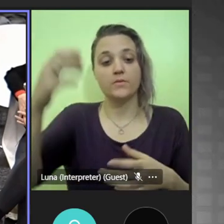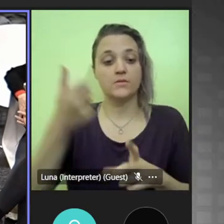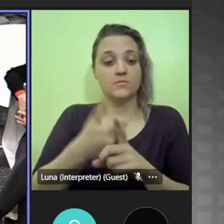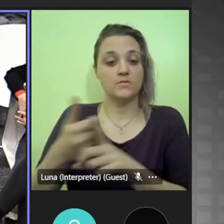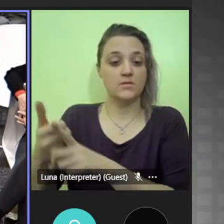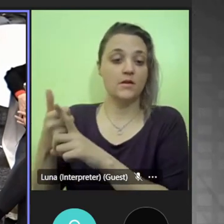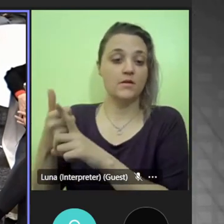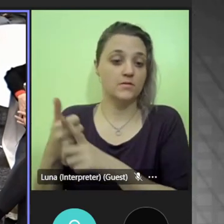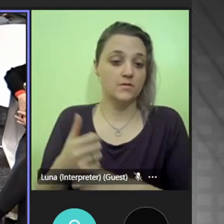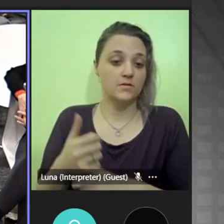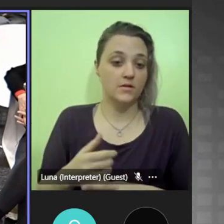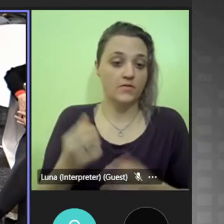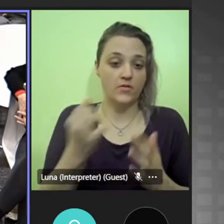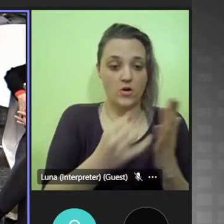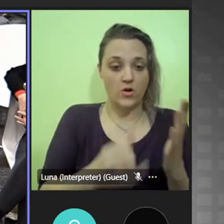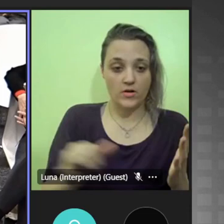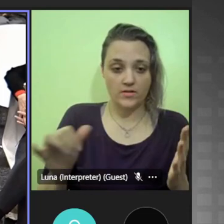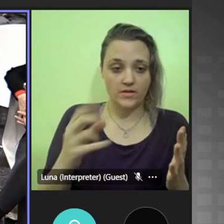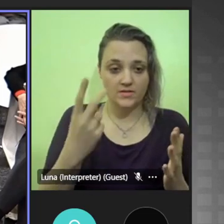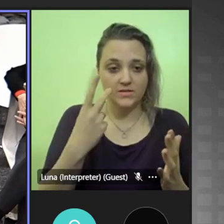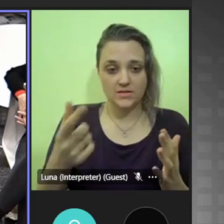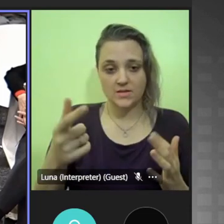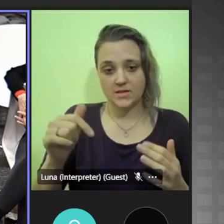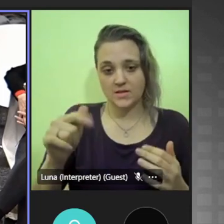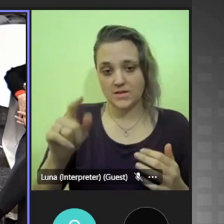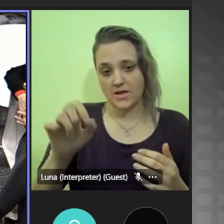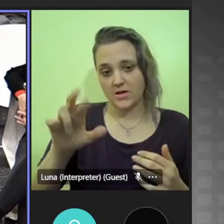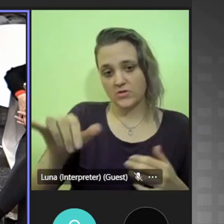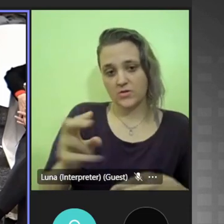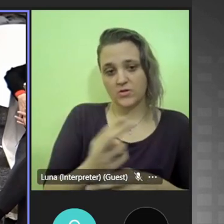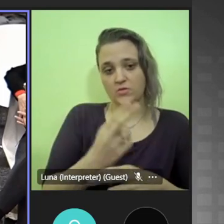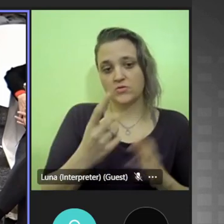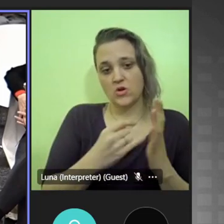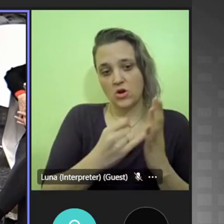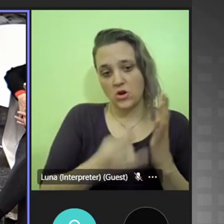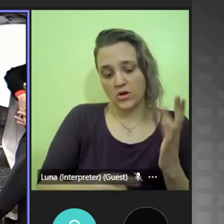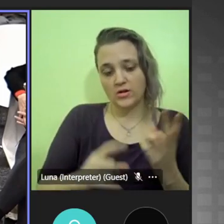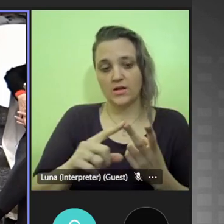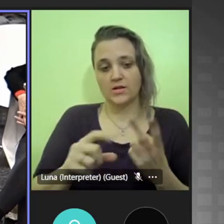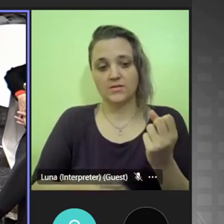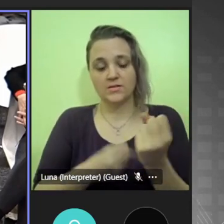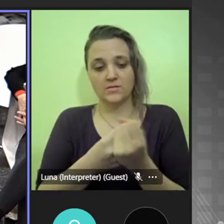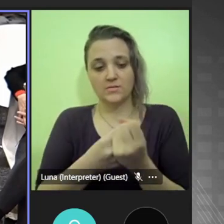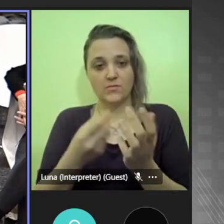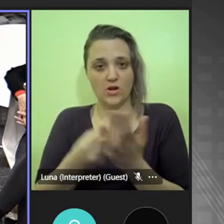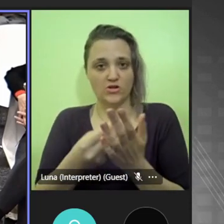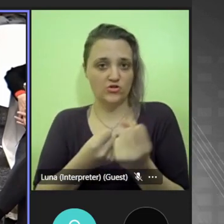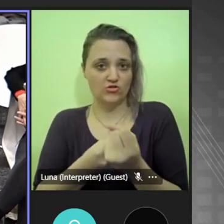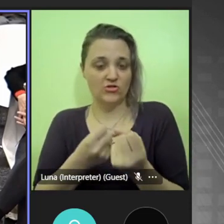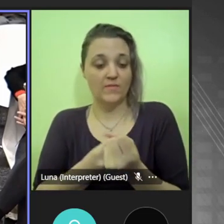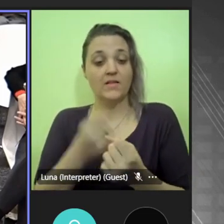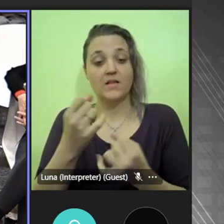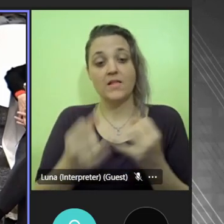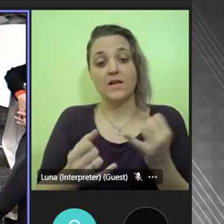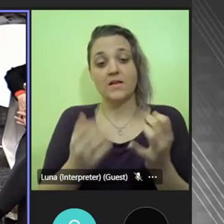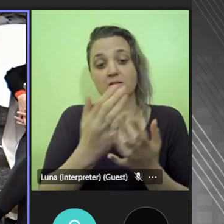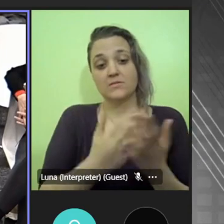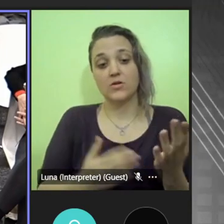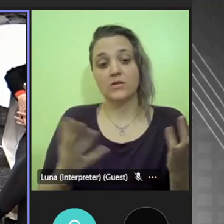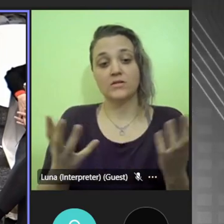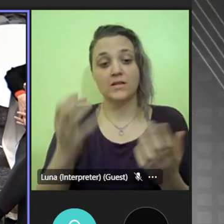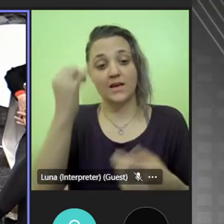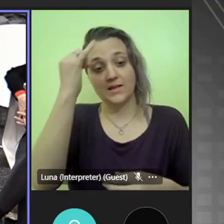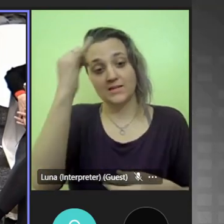virtual trademark, public archery signs, the art, like the National Gallery, we can use art and sponsorship. And the last